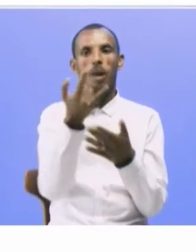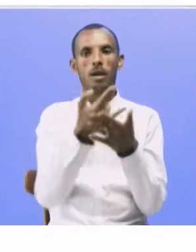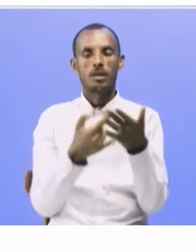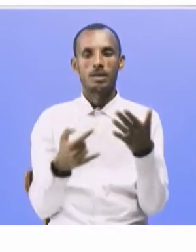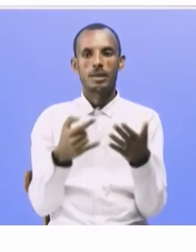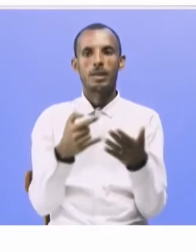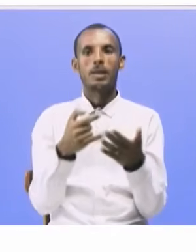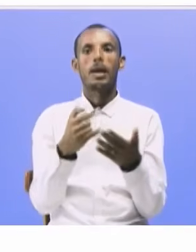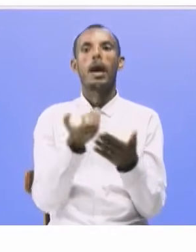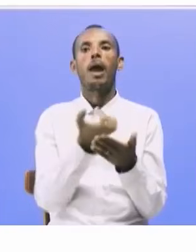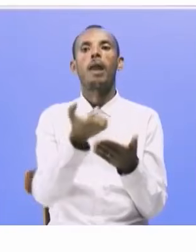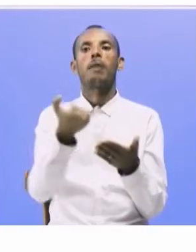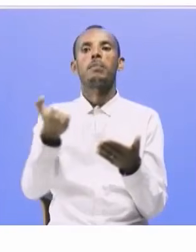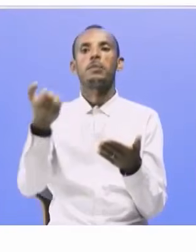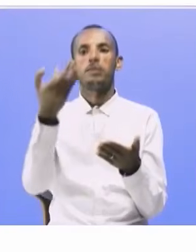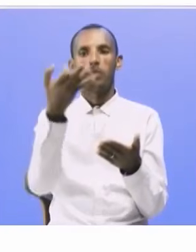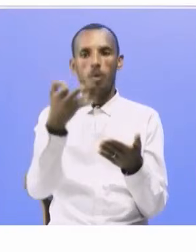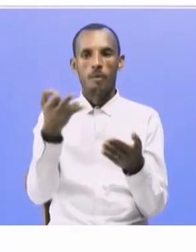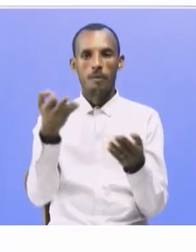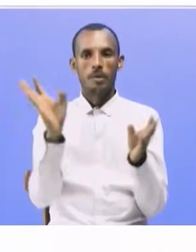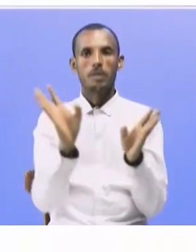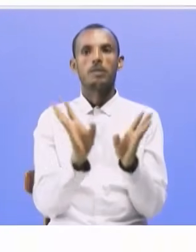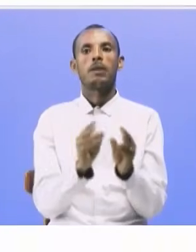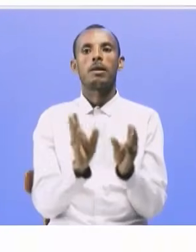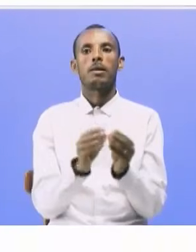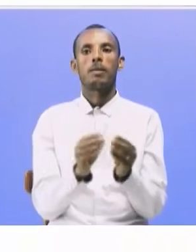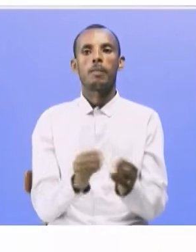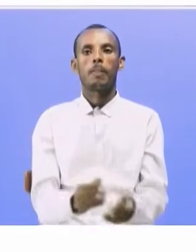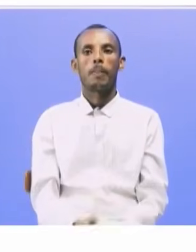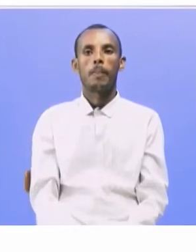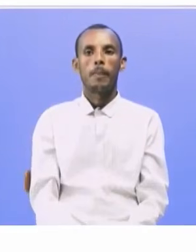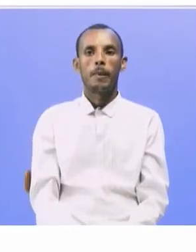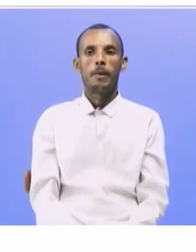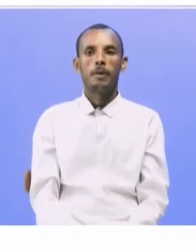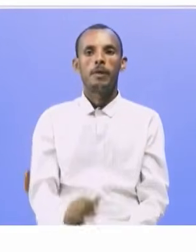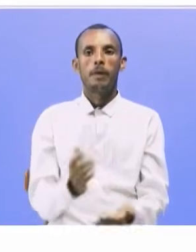the member of the set, the member